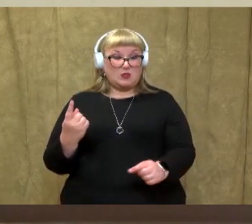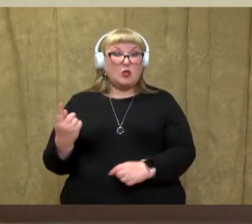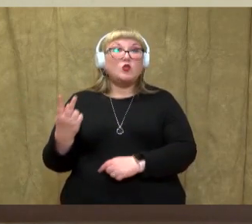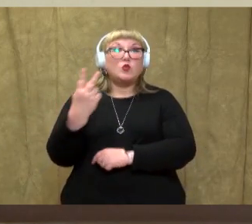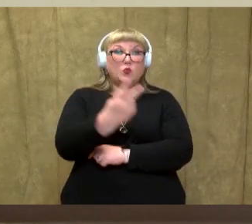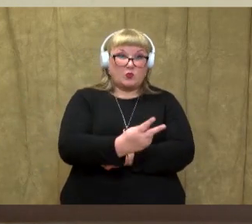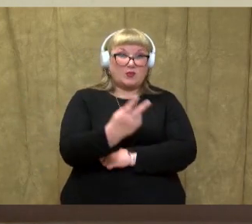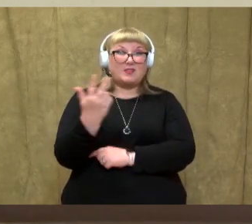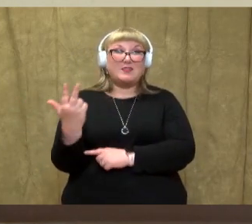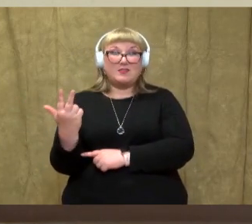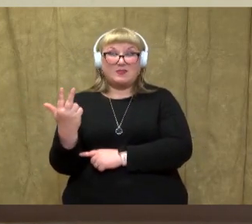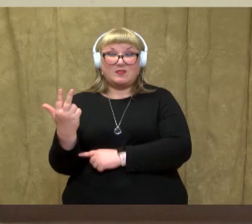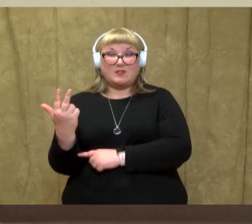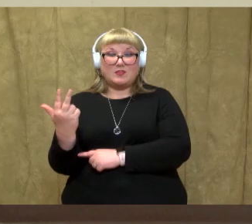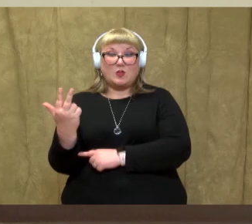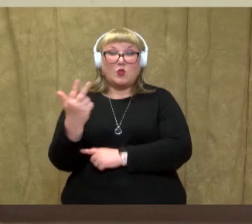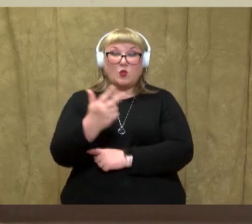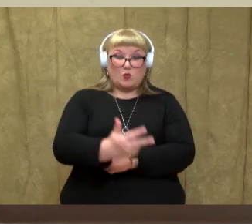2,